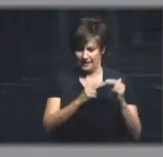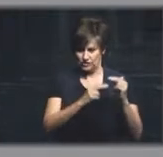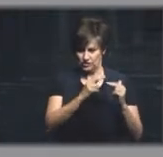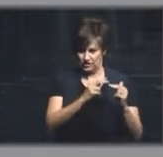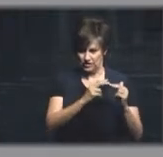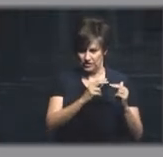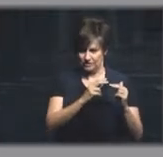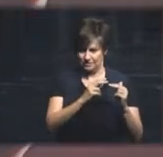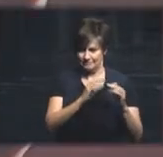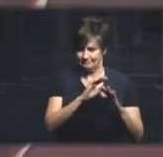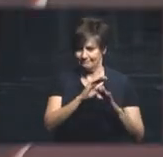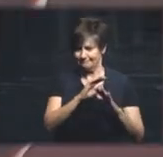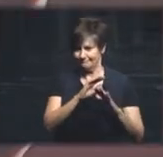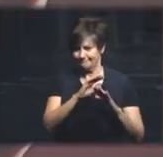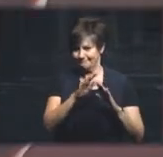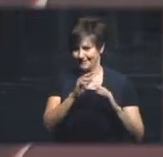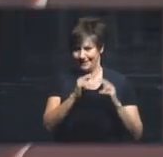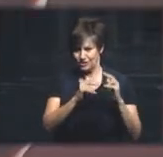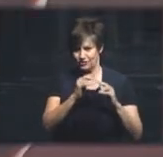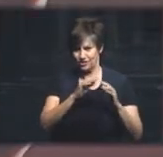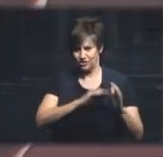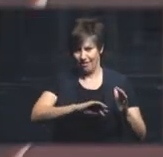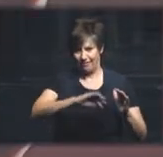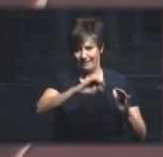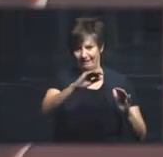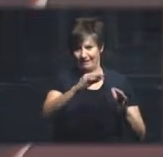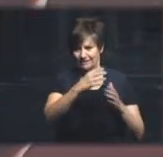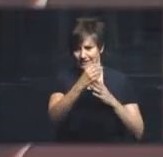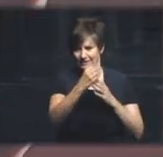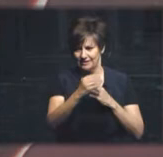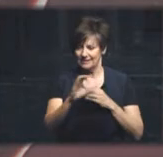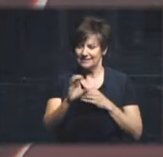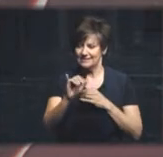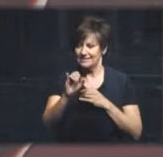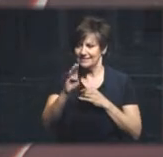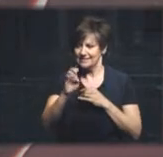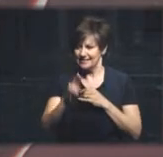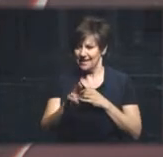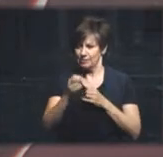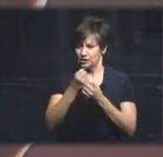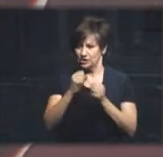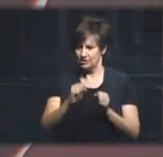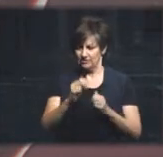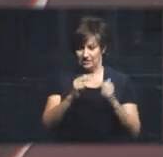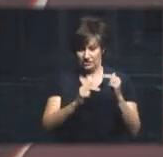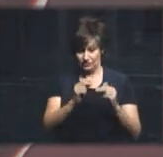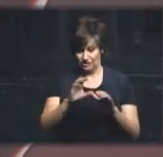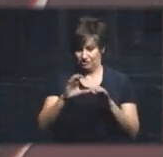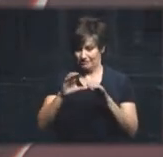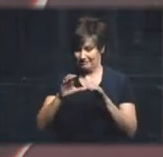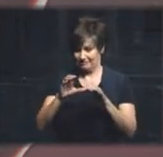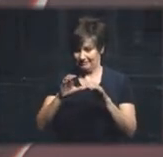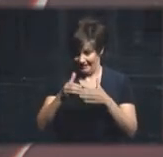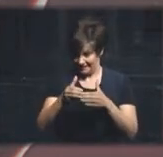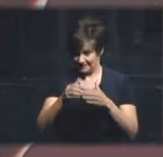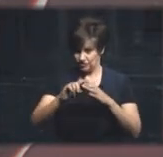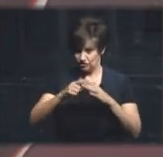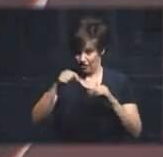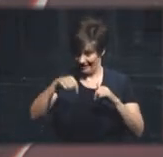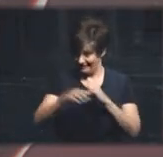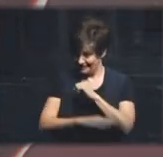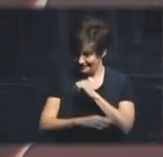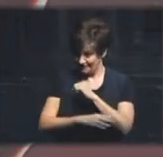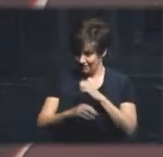But following construction, on the heels of construction, will be cybersecurity. So we have construction classes starting this fall